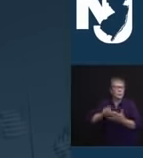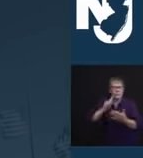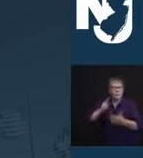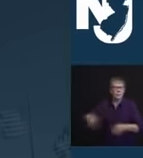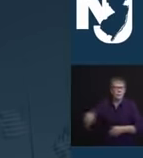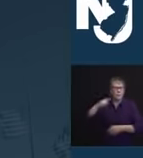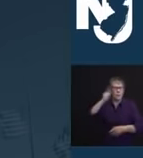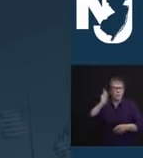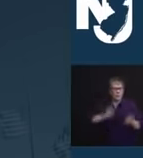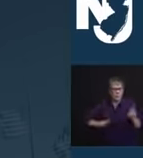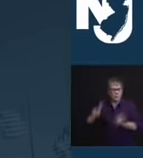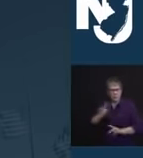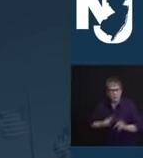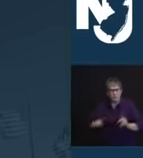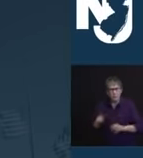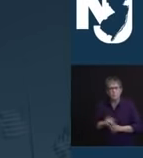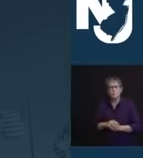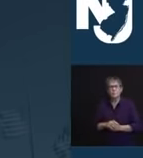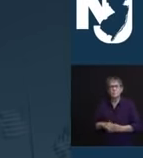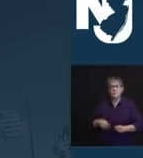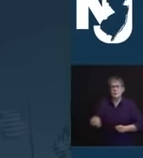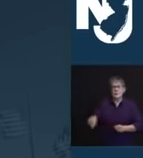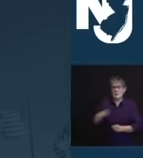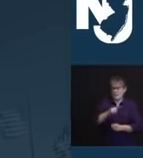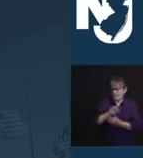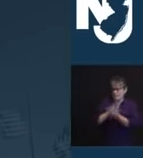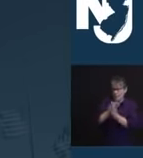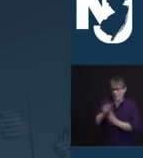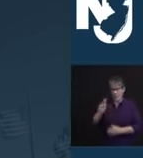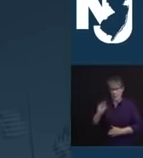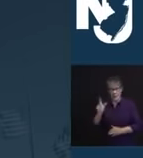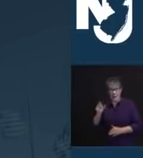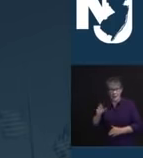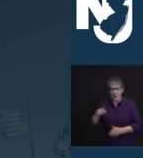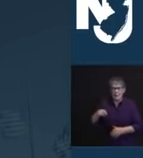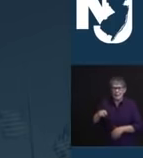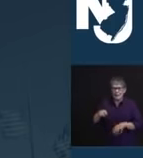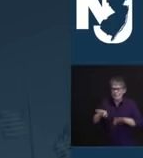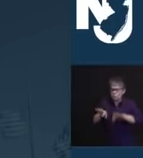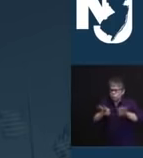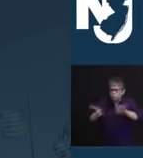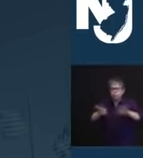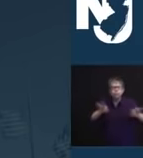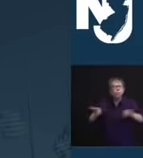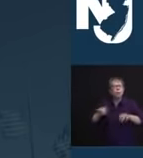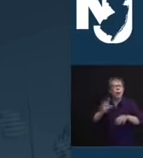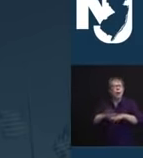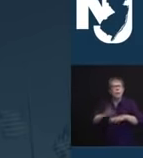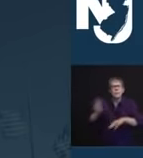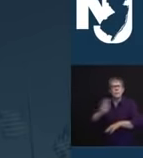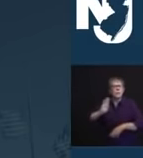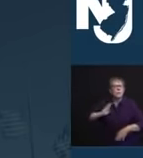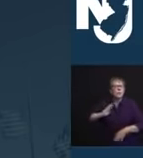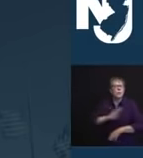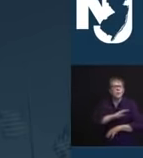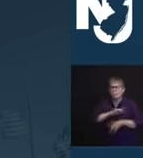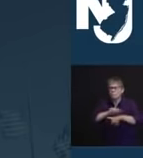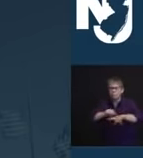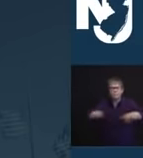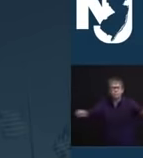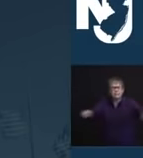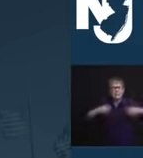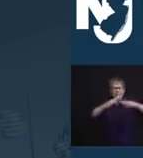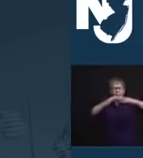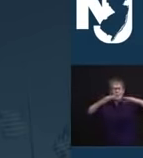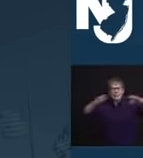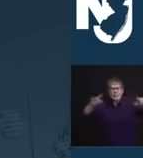city's great diversity. He was a good man and a proud leader who steered the city in a new direction after a period of political turmoil.